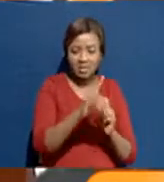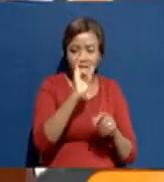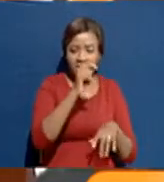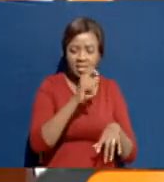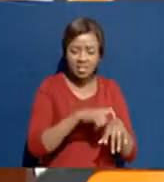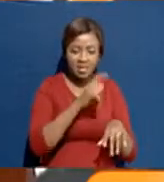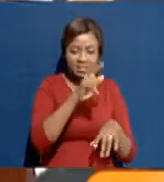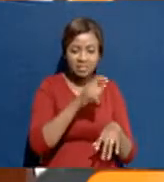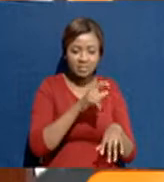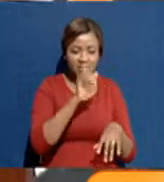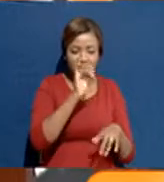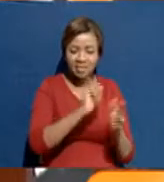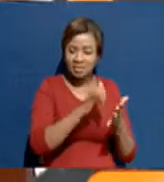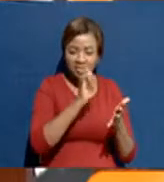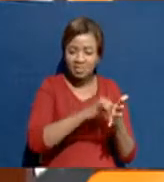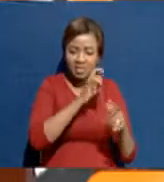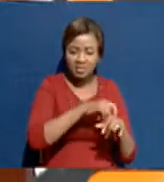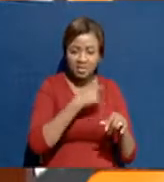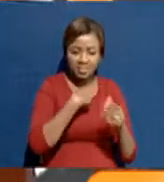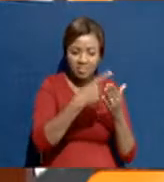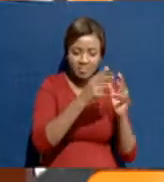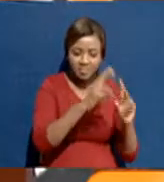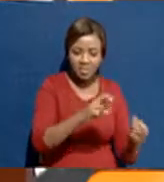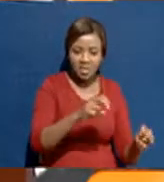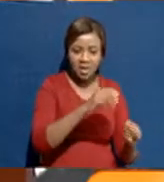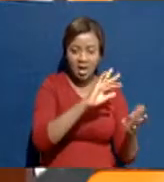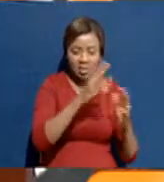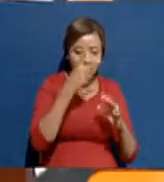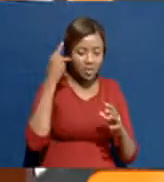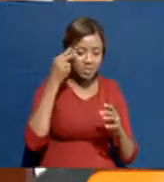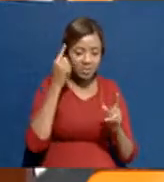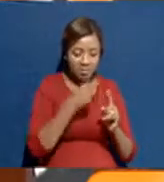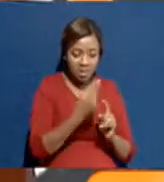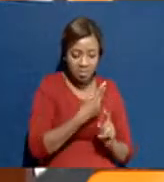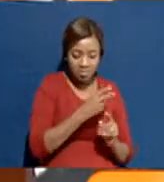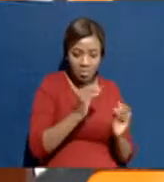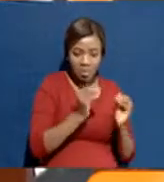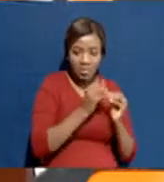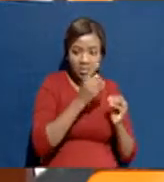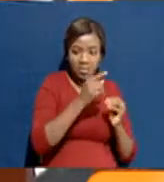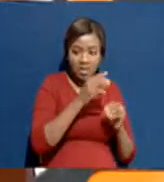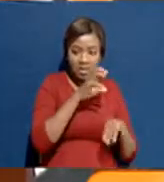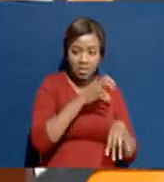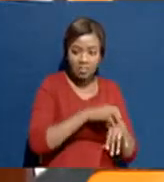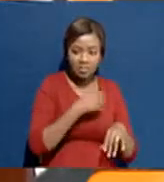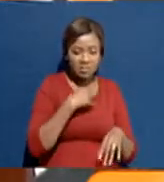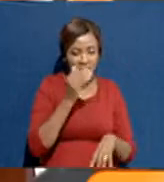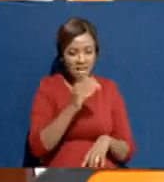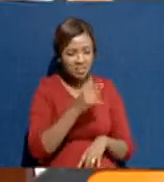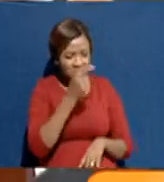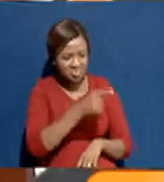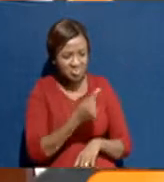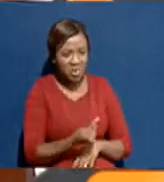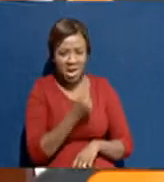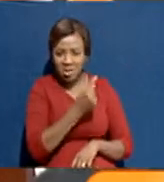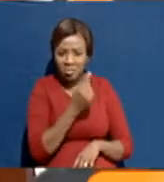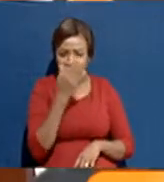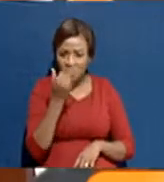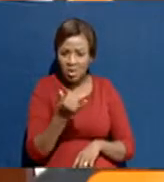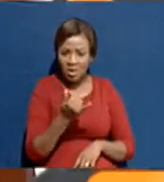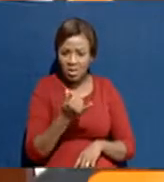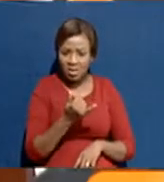fighting that terror group. But then we met them in the mosque, and they told me, "Why are you alone, Chairman? What's happening in the